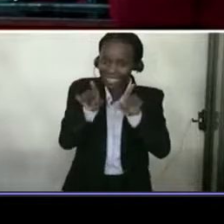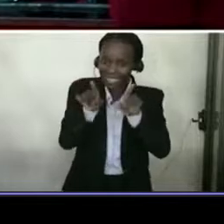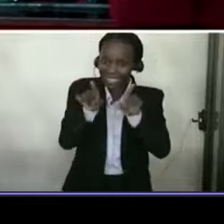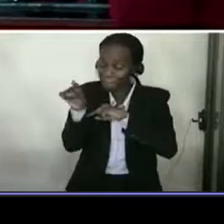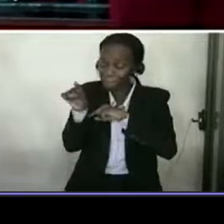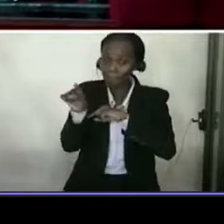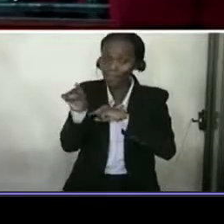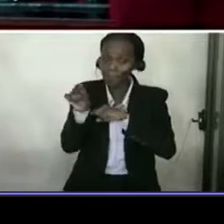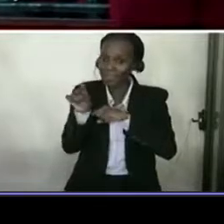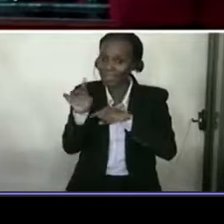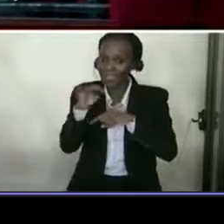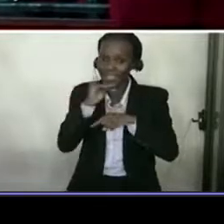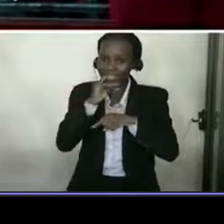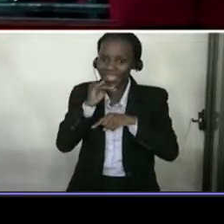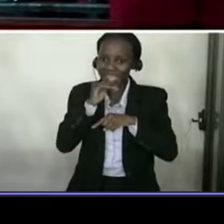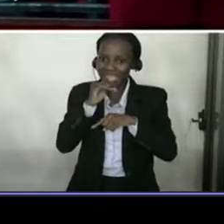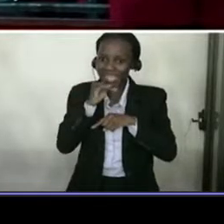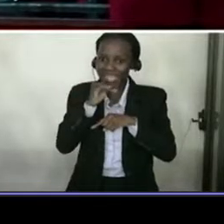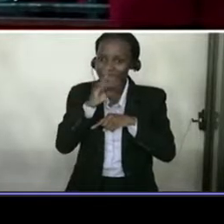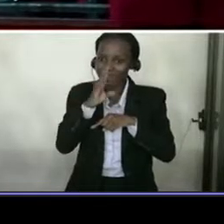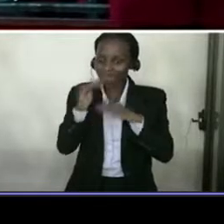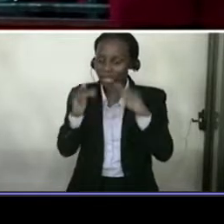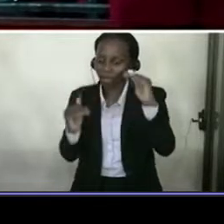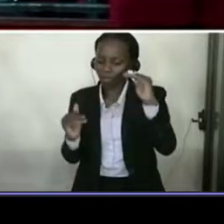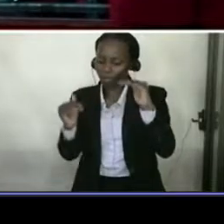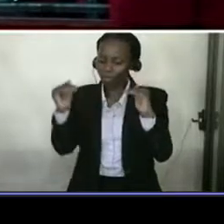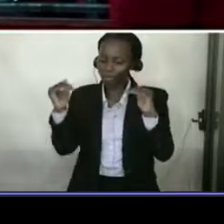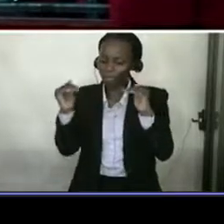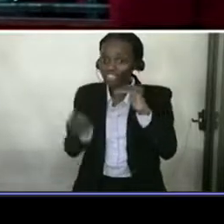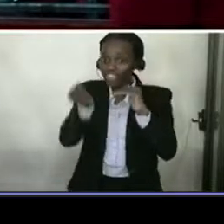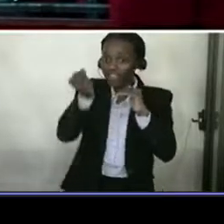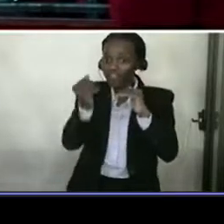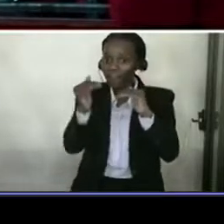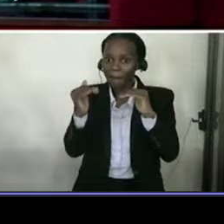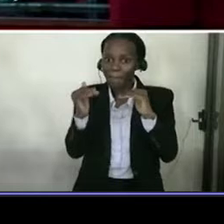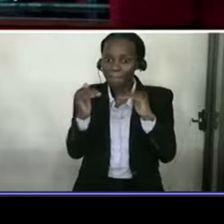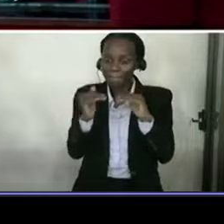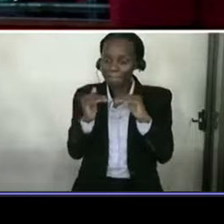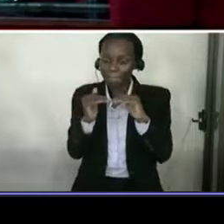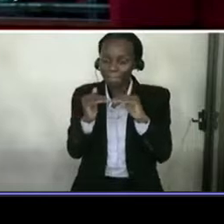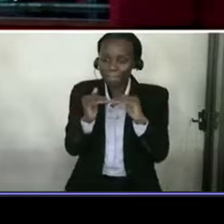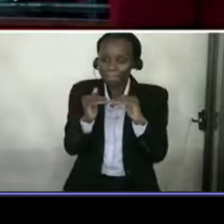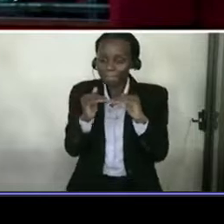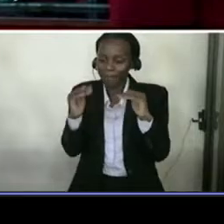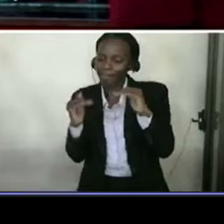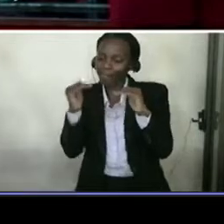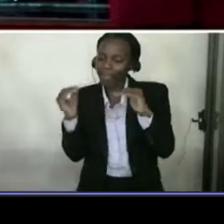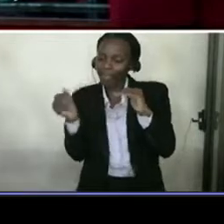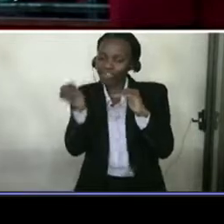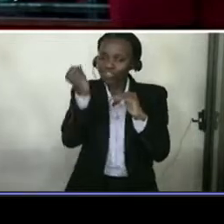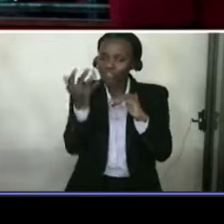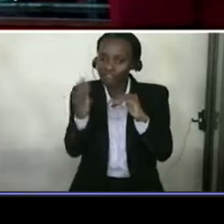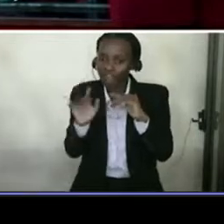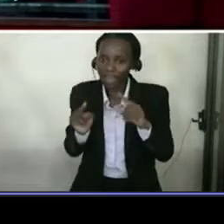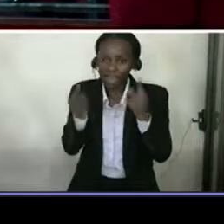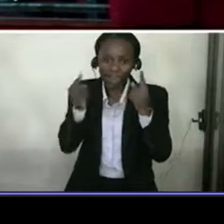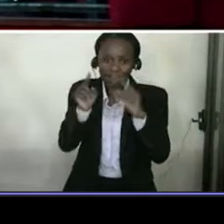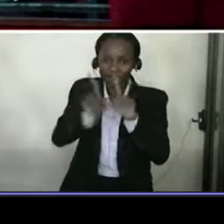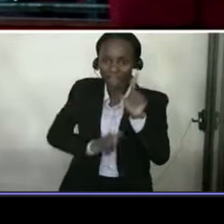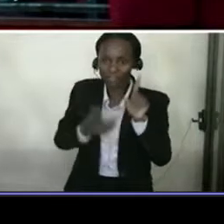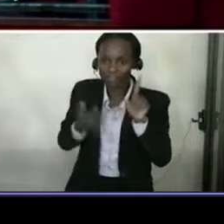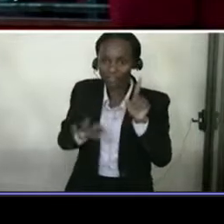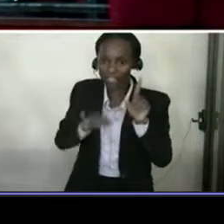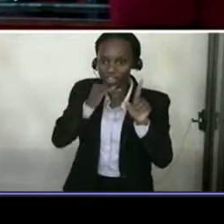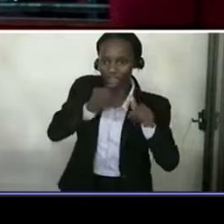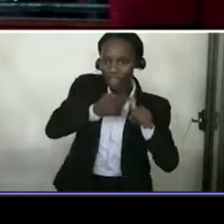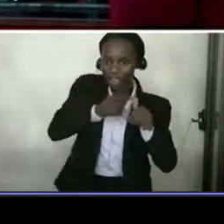the bare minimum standards of a clean audit report. It is important to realize that MECs and their management